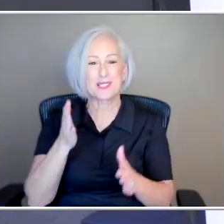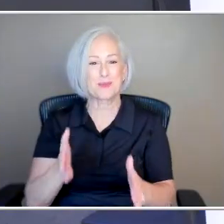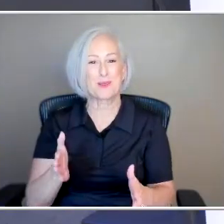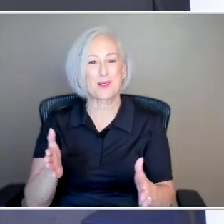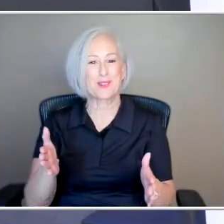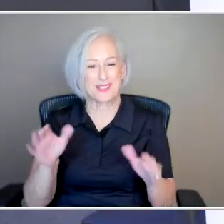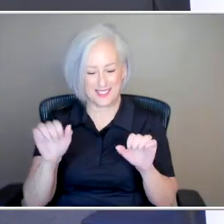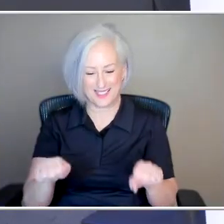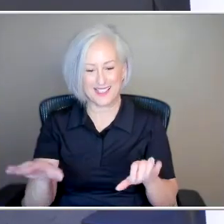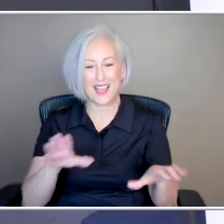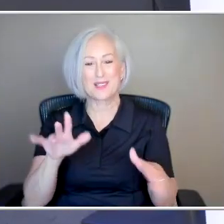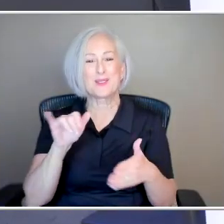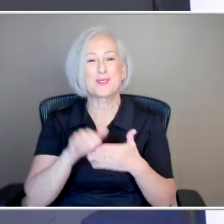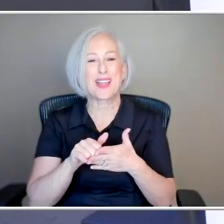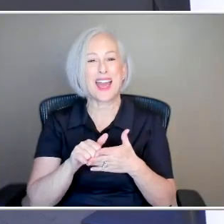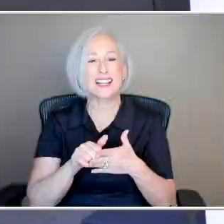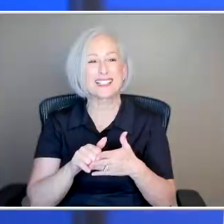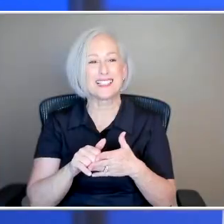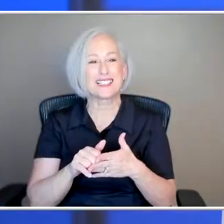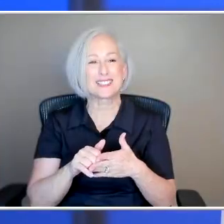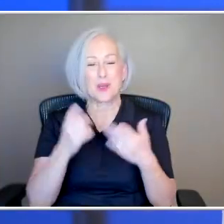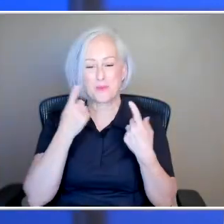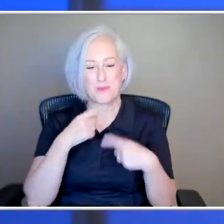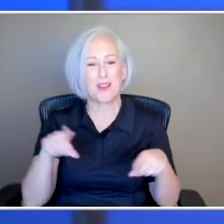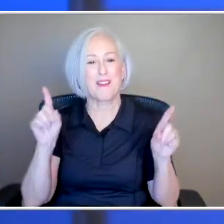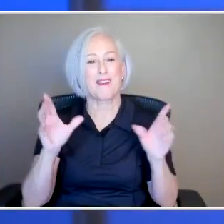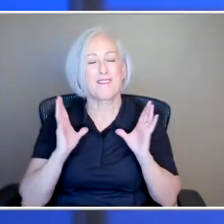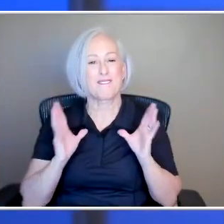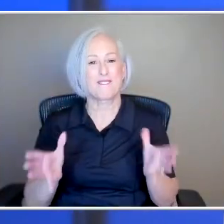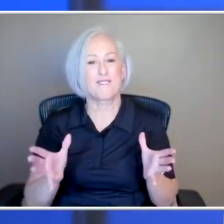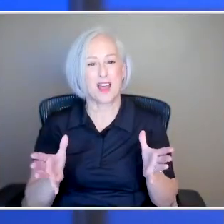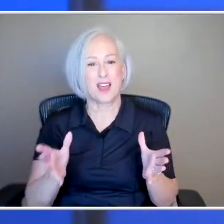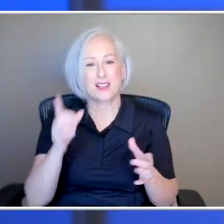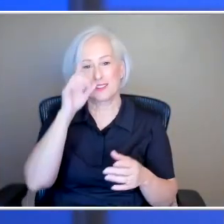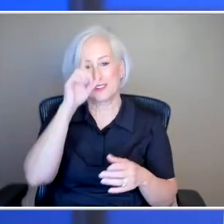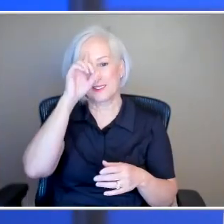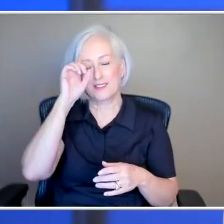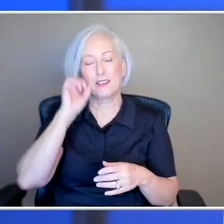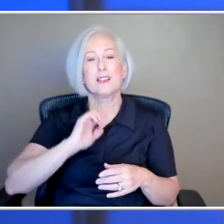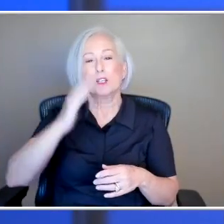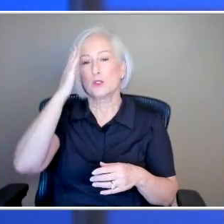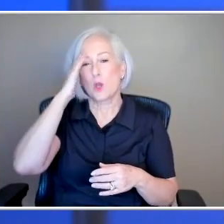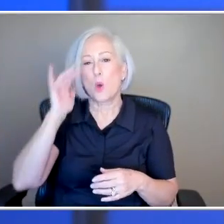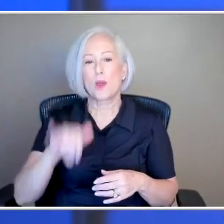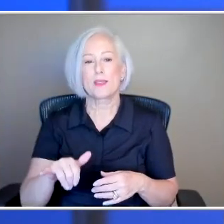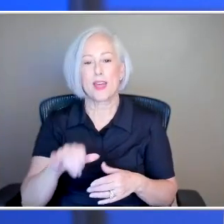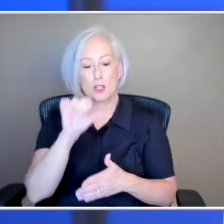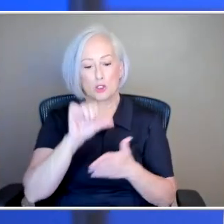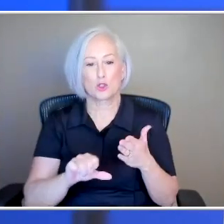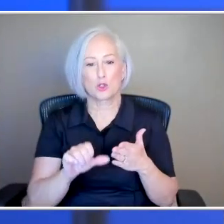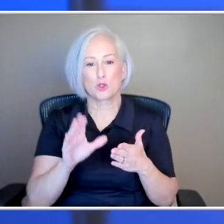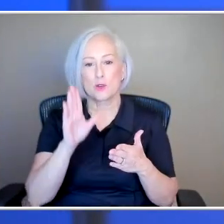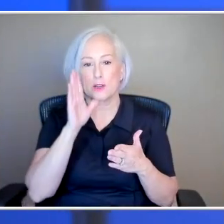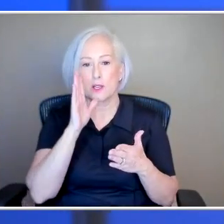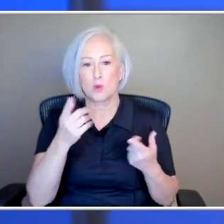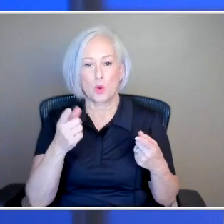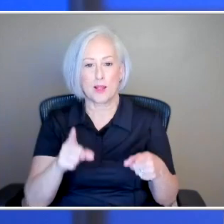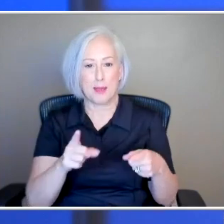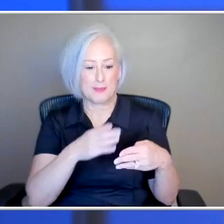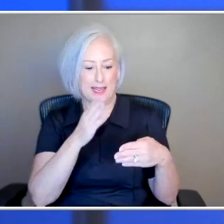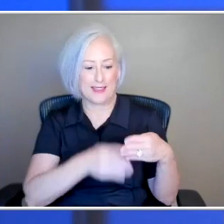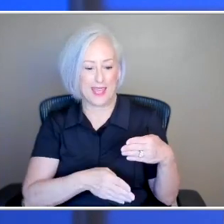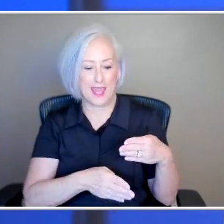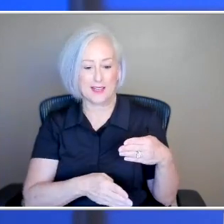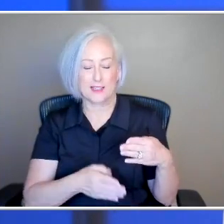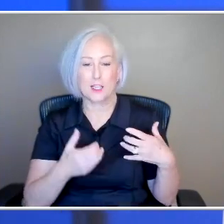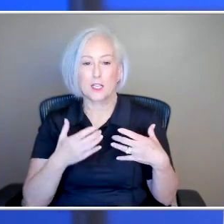so it worked out fine. And I think just knowing that surgery was coming at the end was kind of a relief for him, and it allowed him to